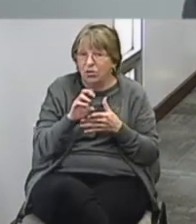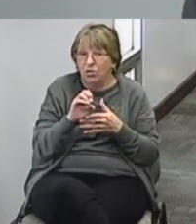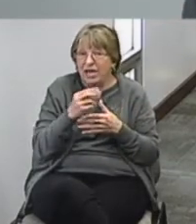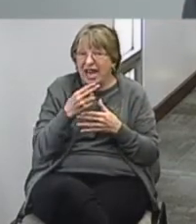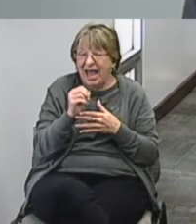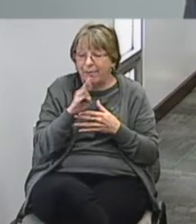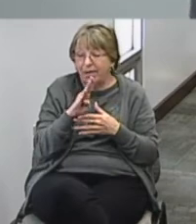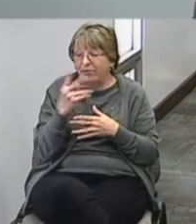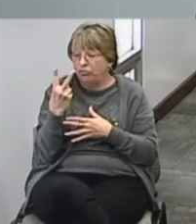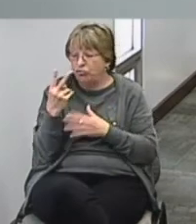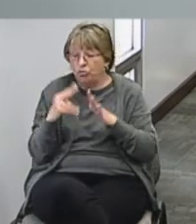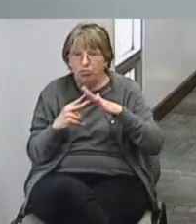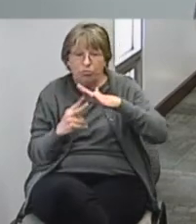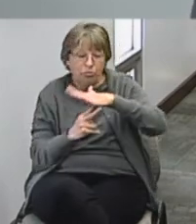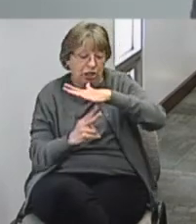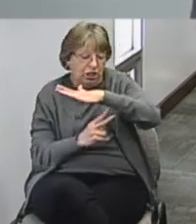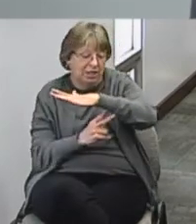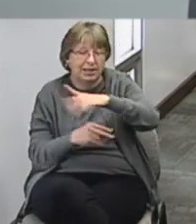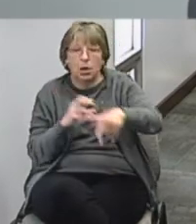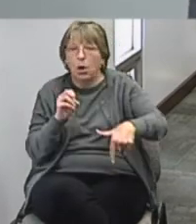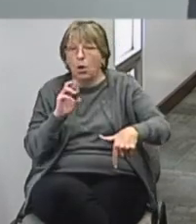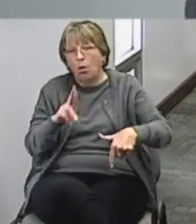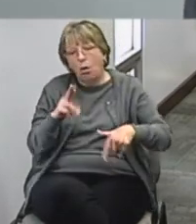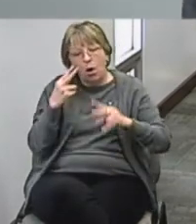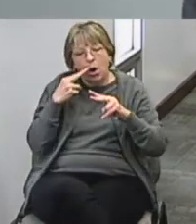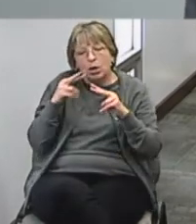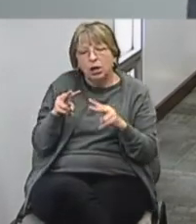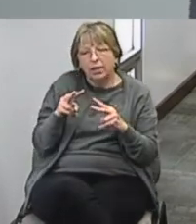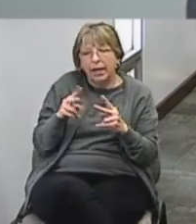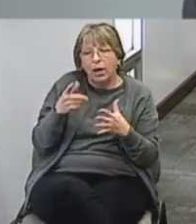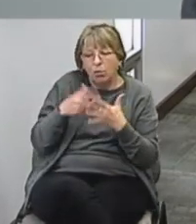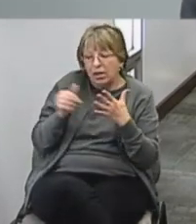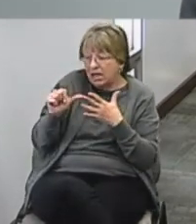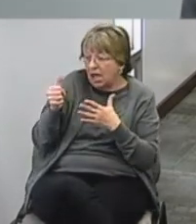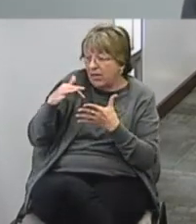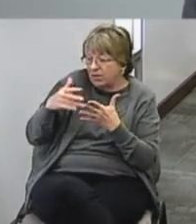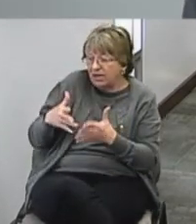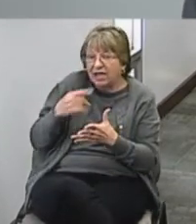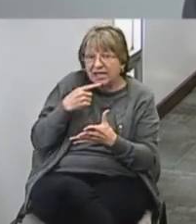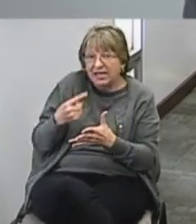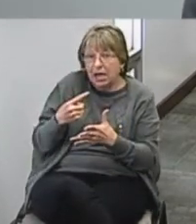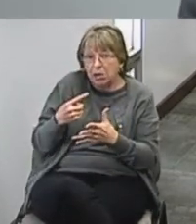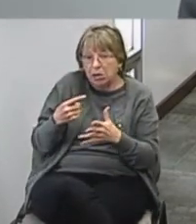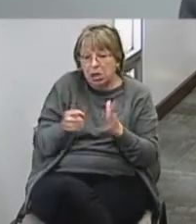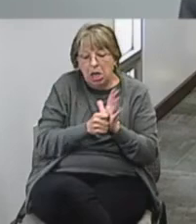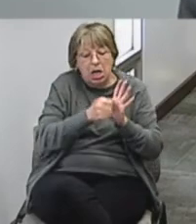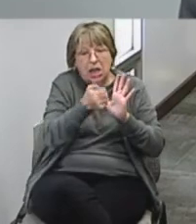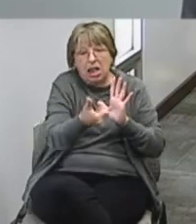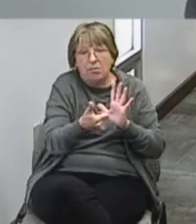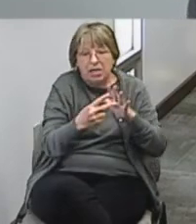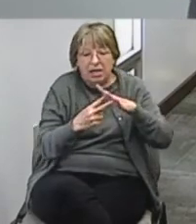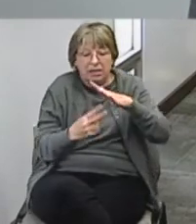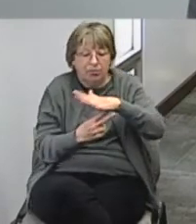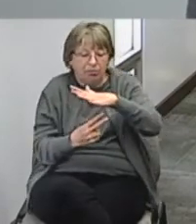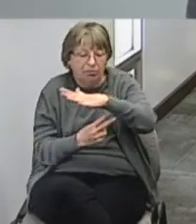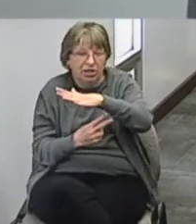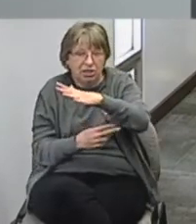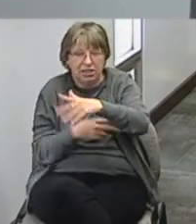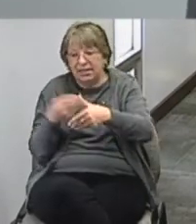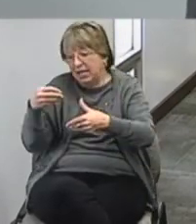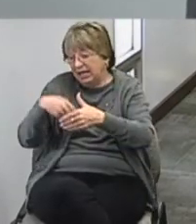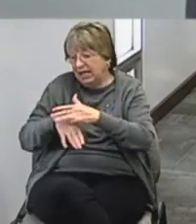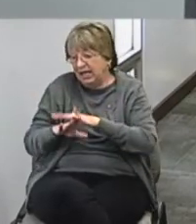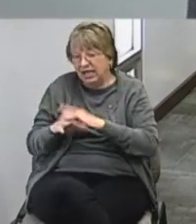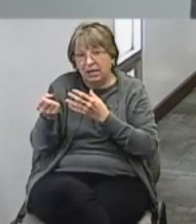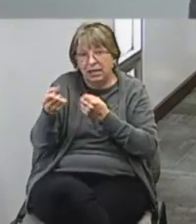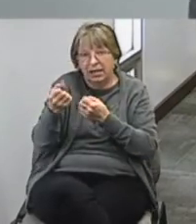bridges, or do we want to look at what the TEEP study recommended, eliminating the bridges and entering into that conversation on